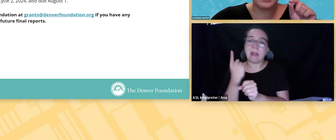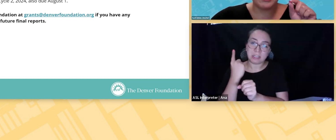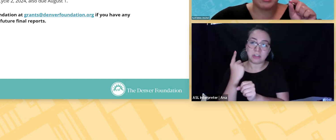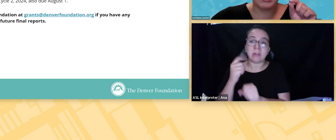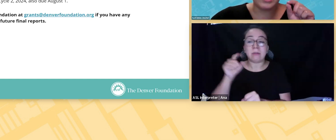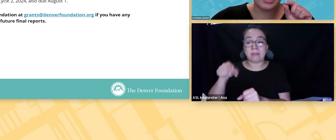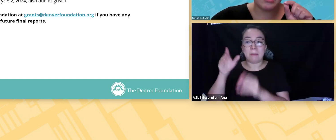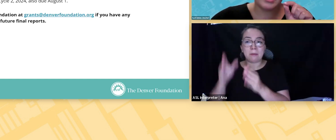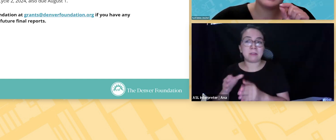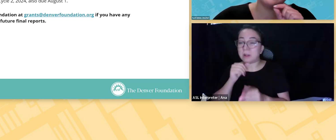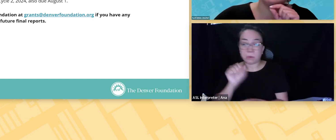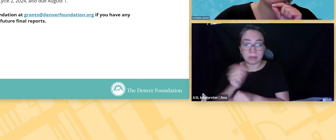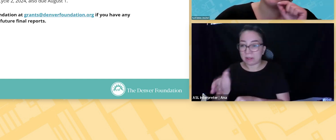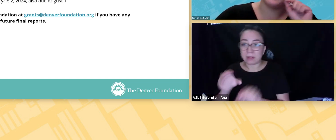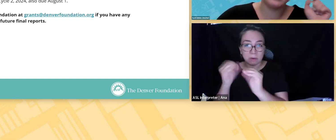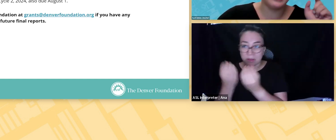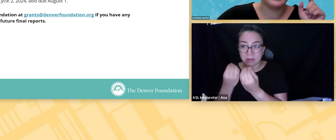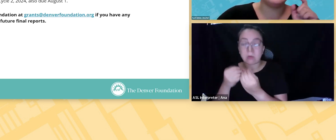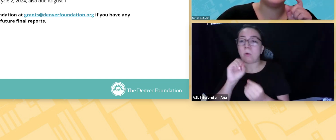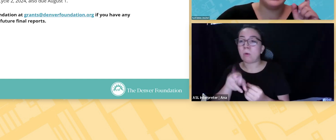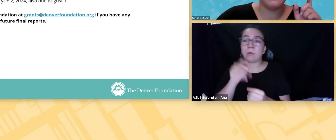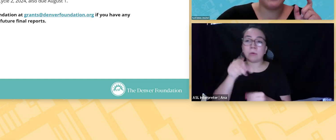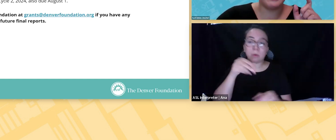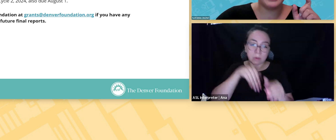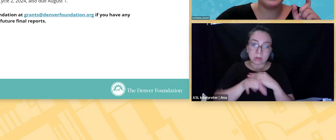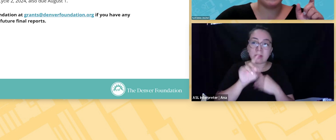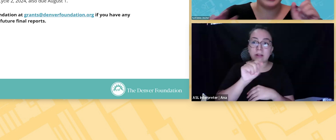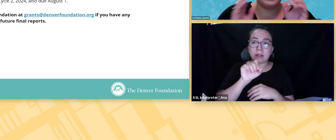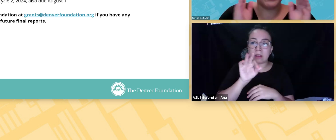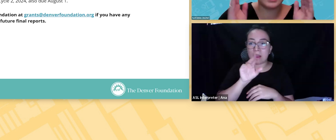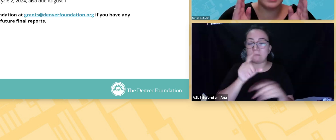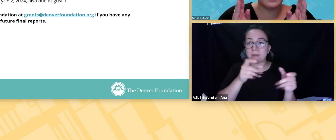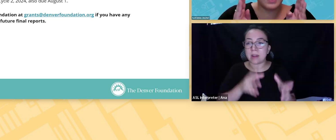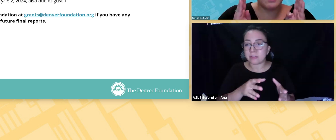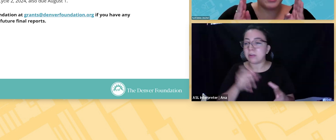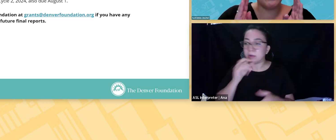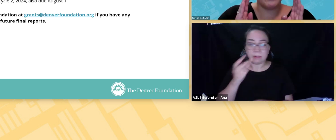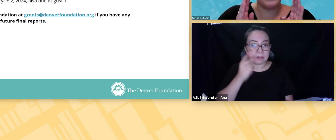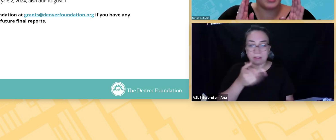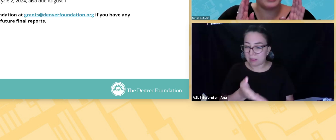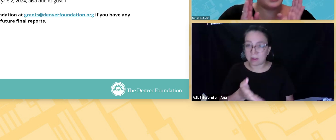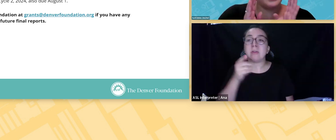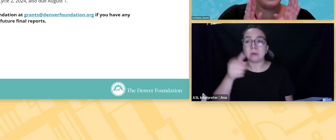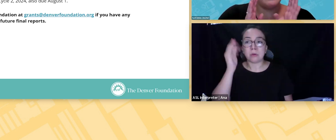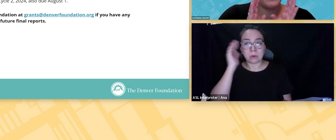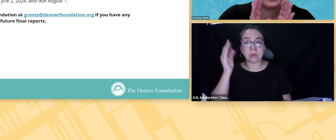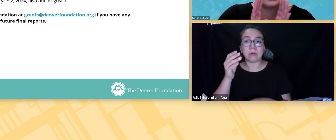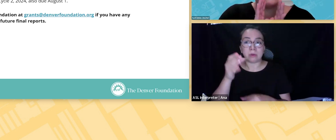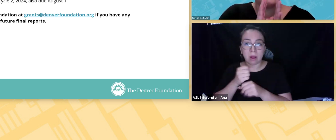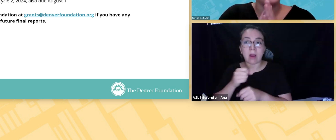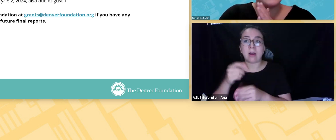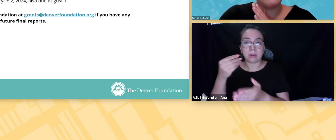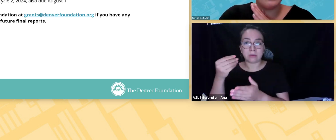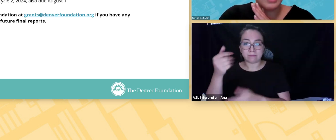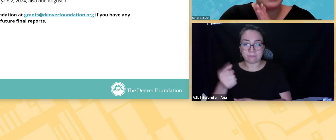if that person no longer works at your organization, or you're logging into TDF Grant Manager and you don't see that there, but you know you got a